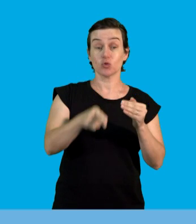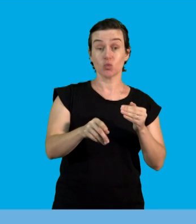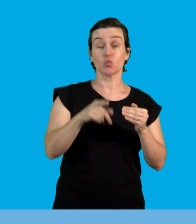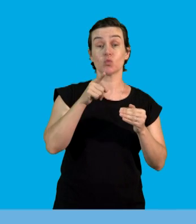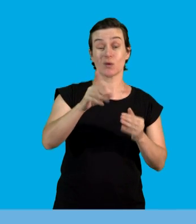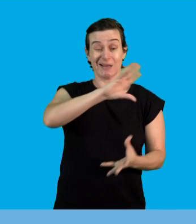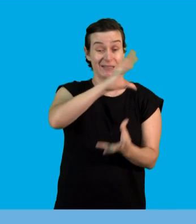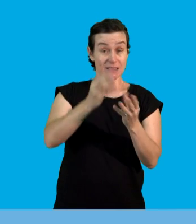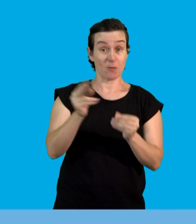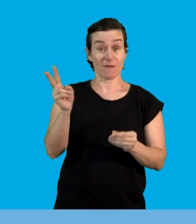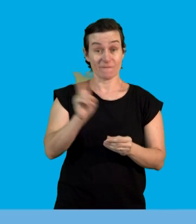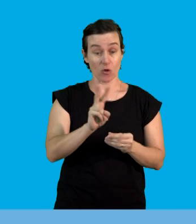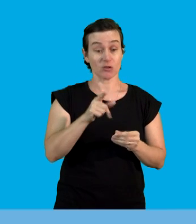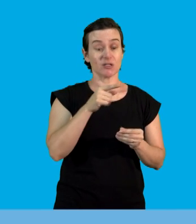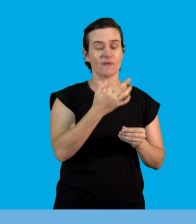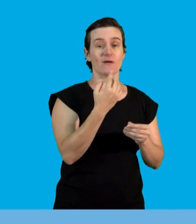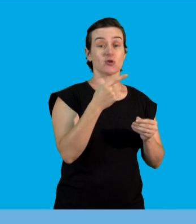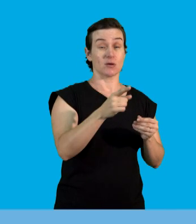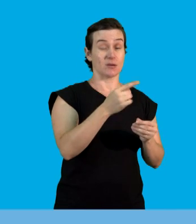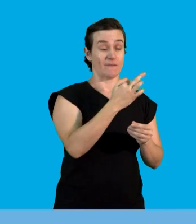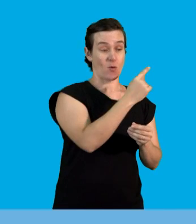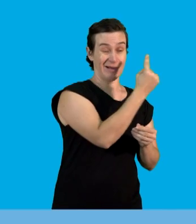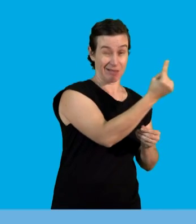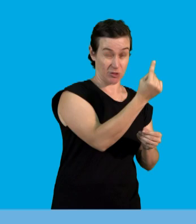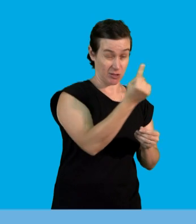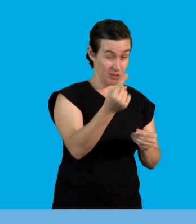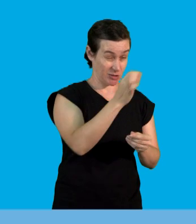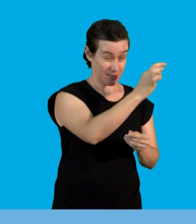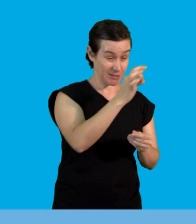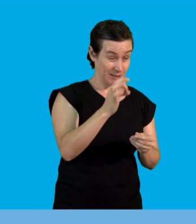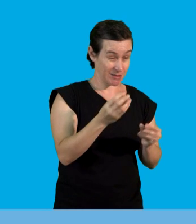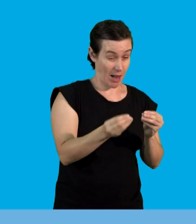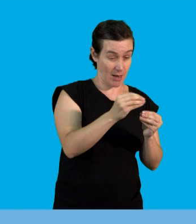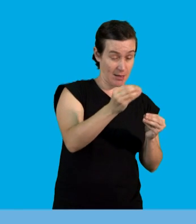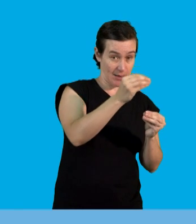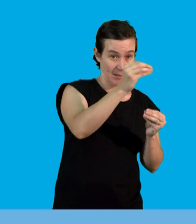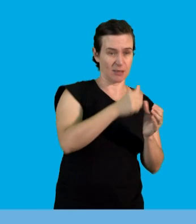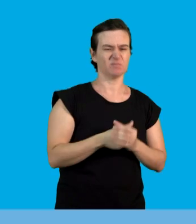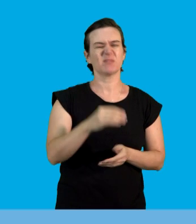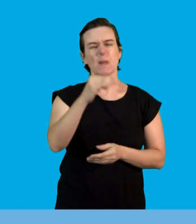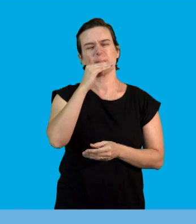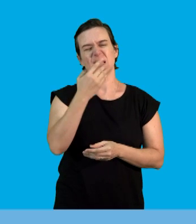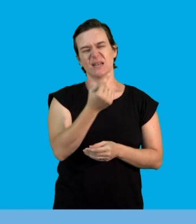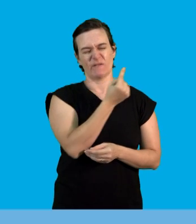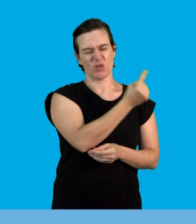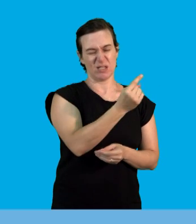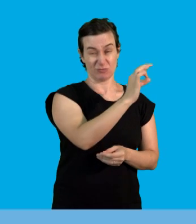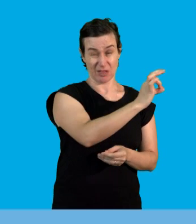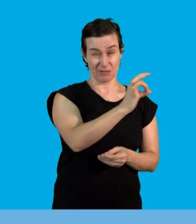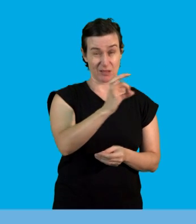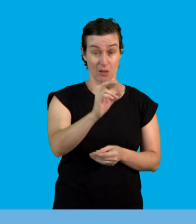voltages across each individual cell. So that means if one cell has a potential difference or a voltage of